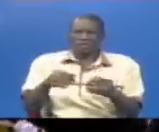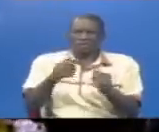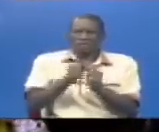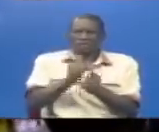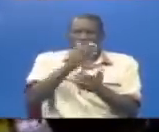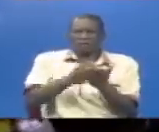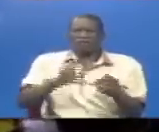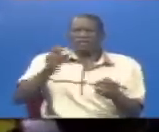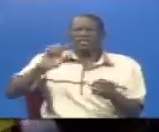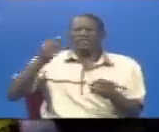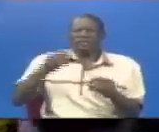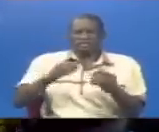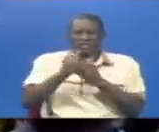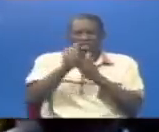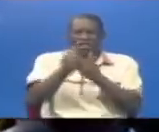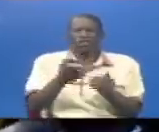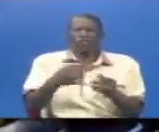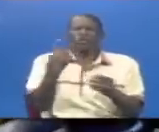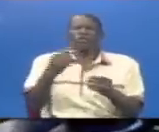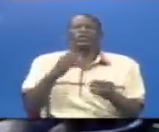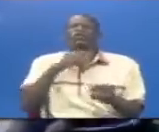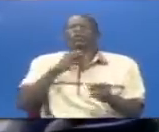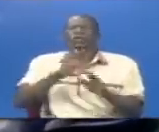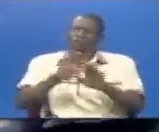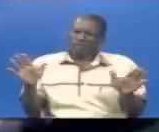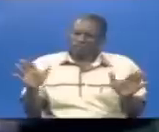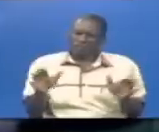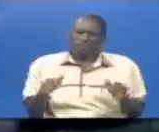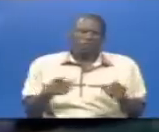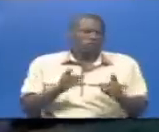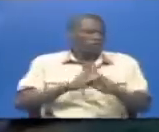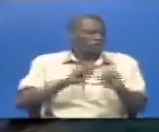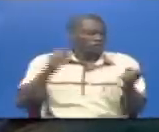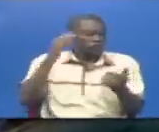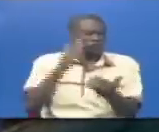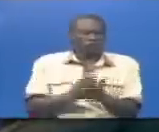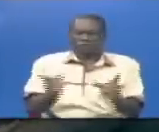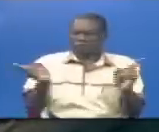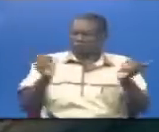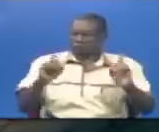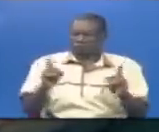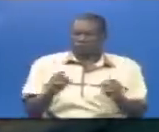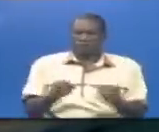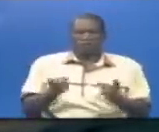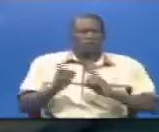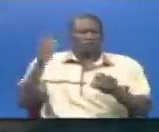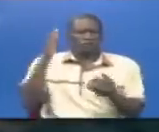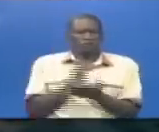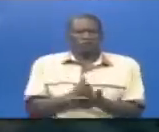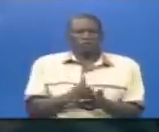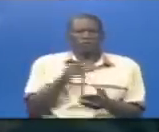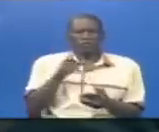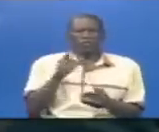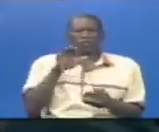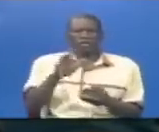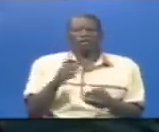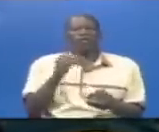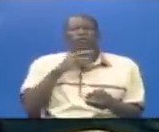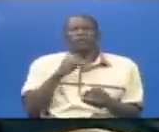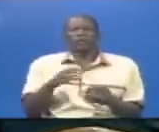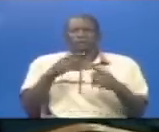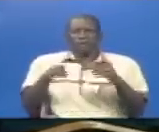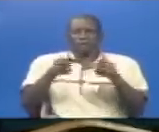Kenya Kwanza leaders. These are just claims. We have not established their legitimacy.